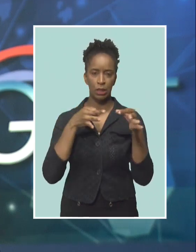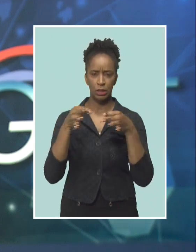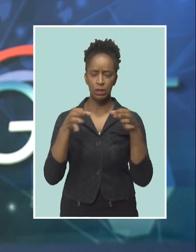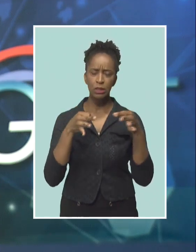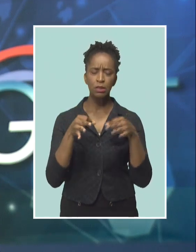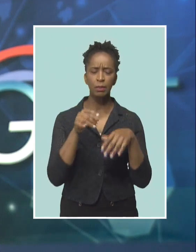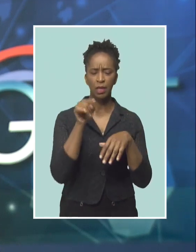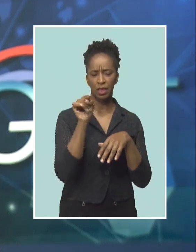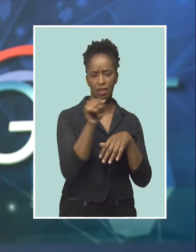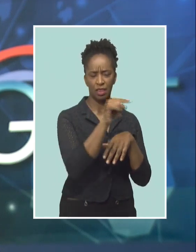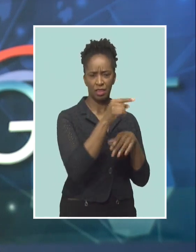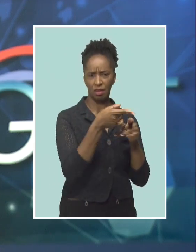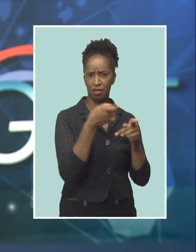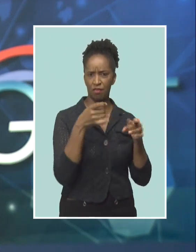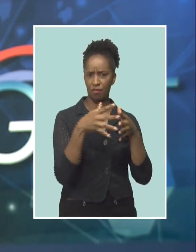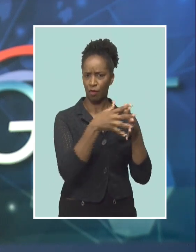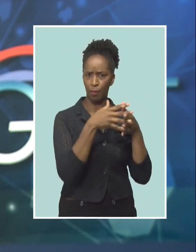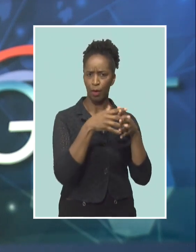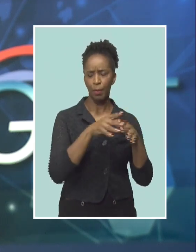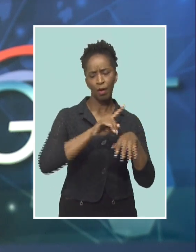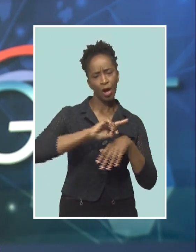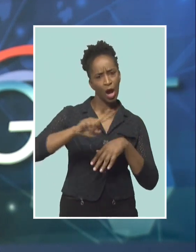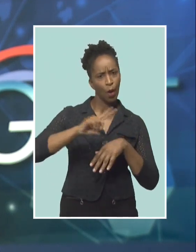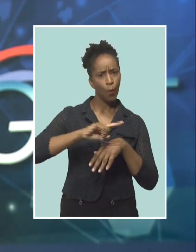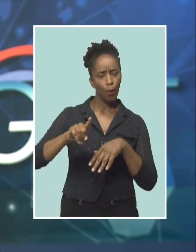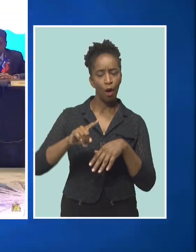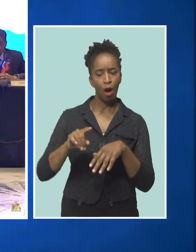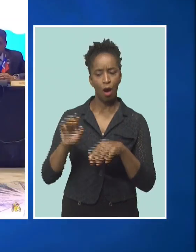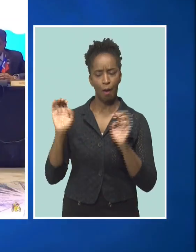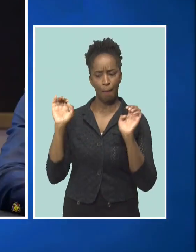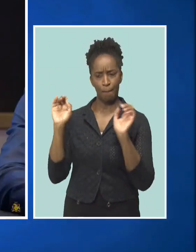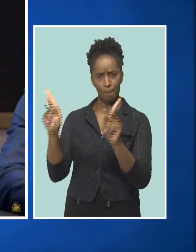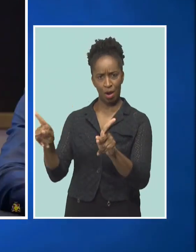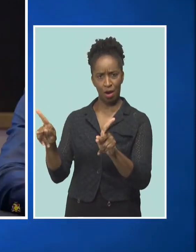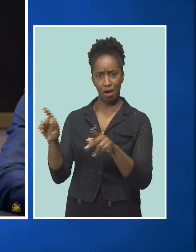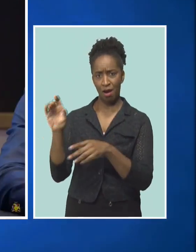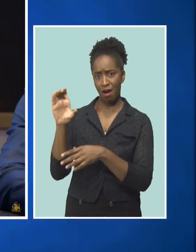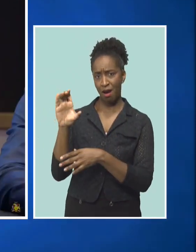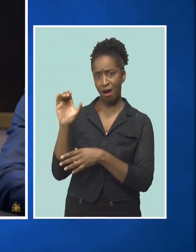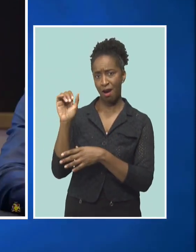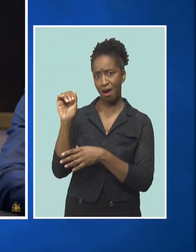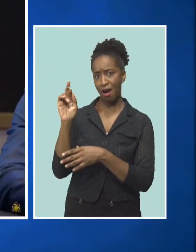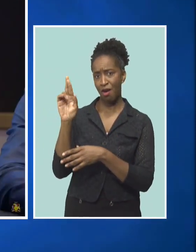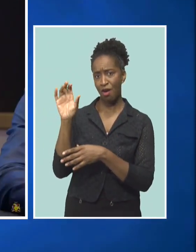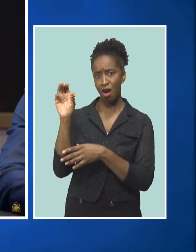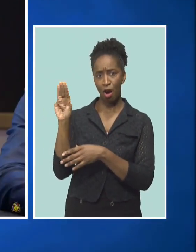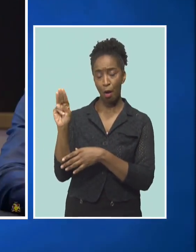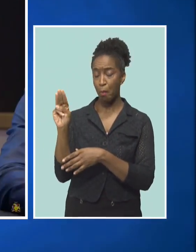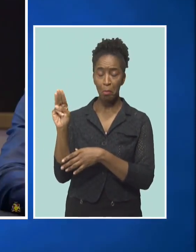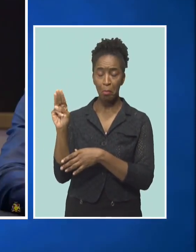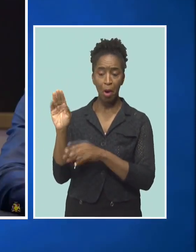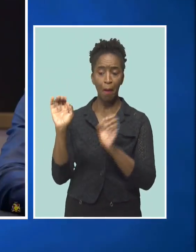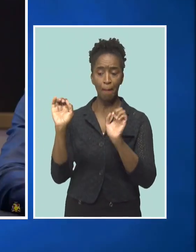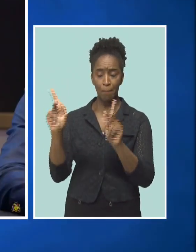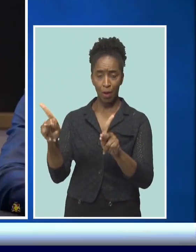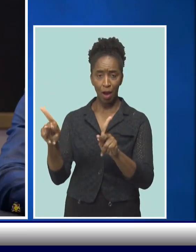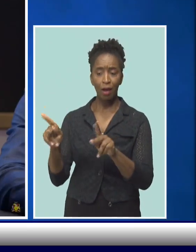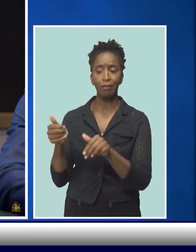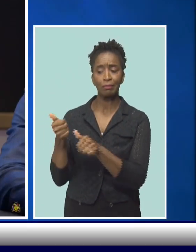own arrangements to receive its citizens for resettling. We all agreed that the most important thing is for us to have the